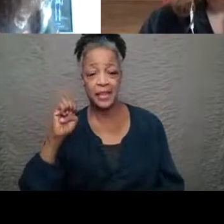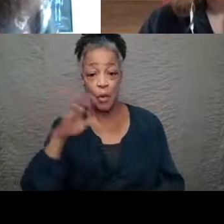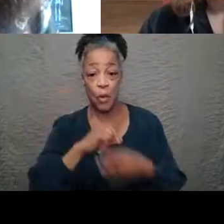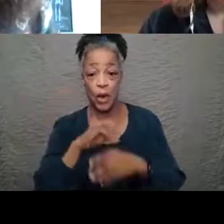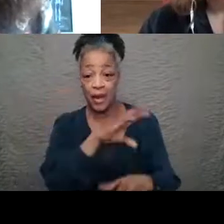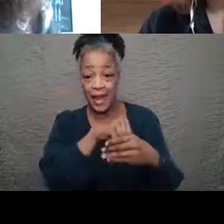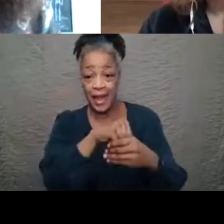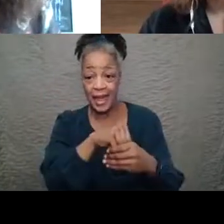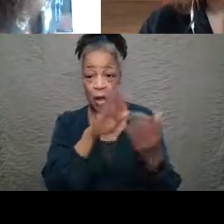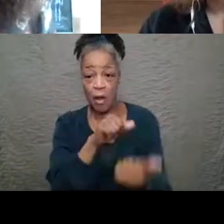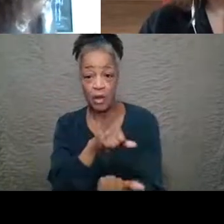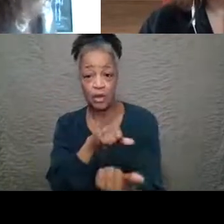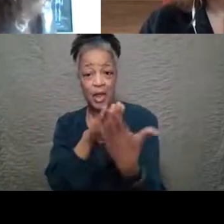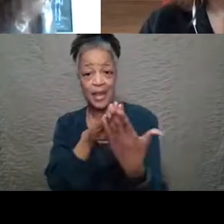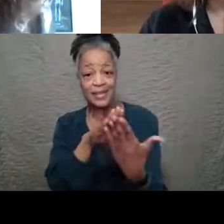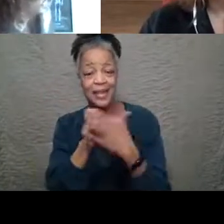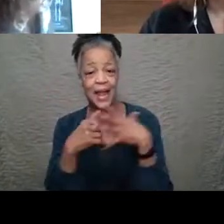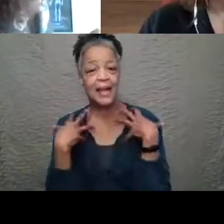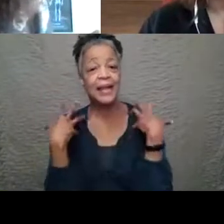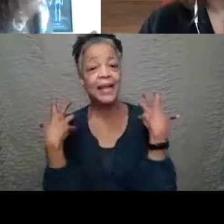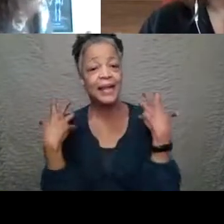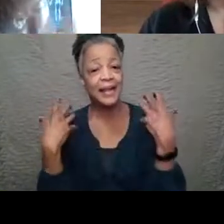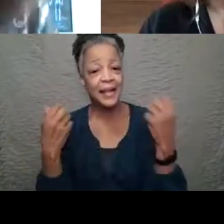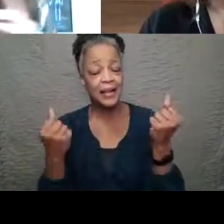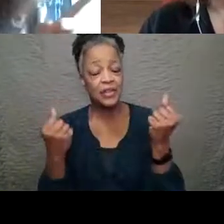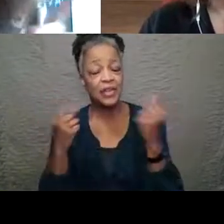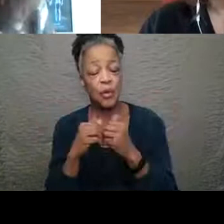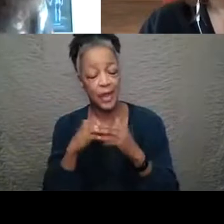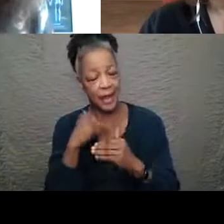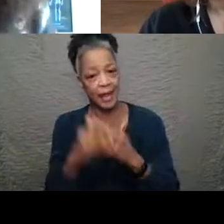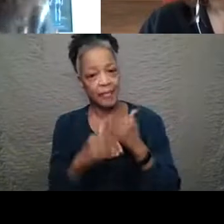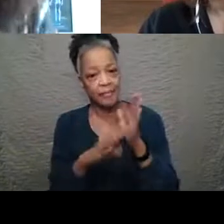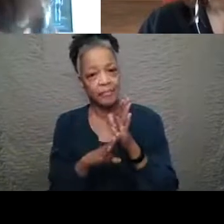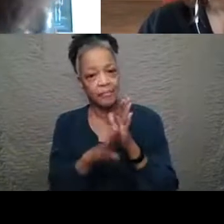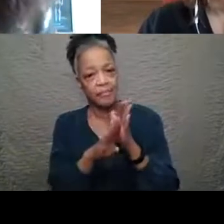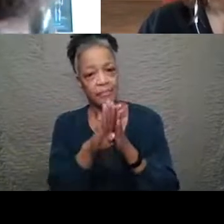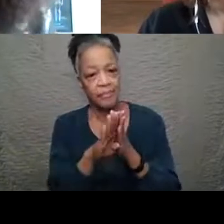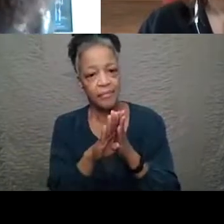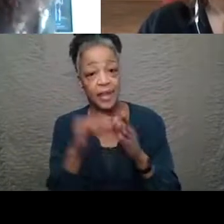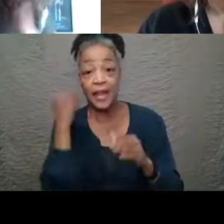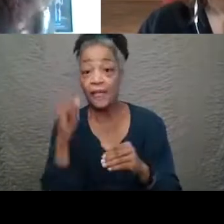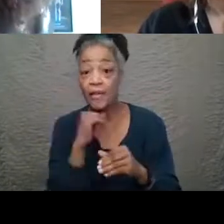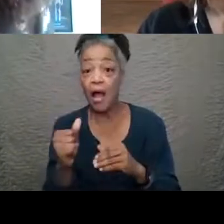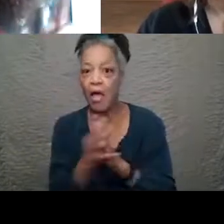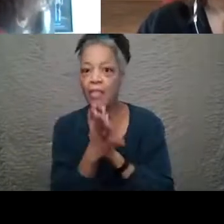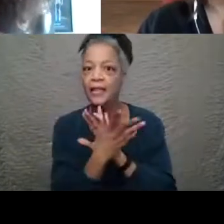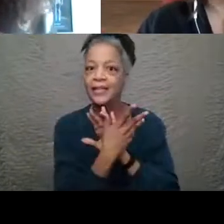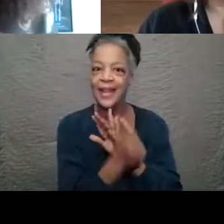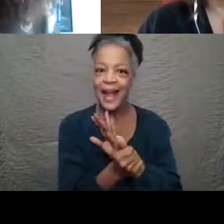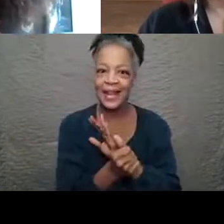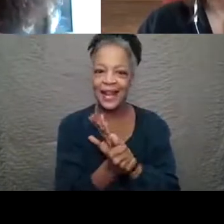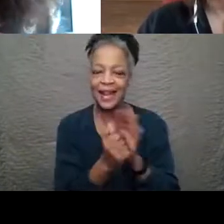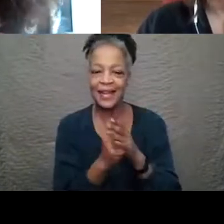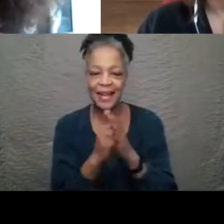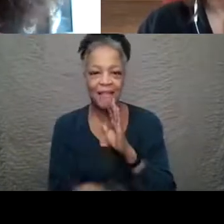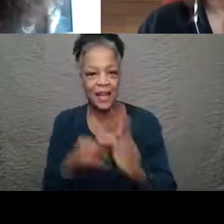are addressed and healed so that we can move forward. Otherwise, the talent that finds